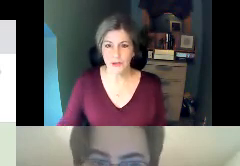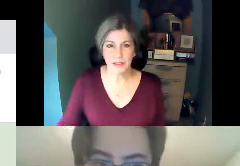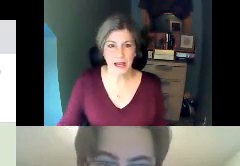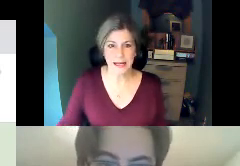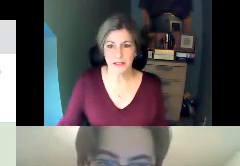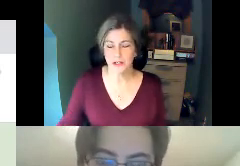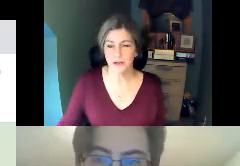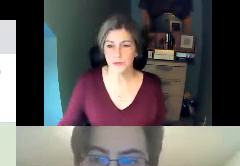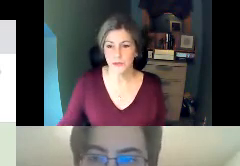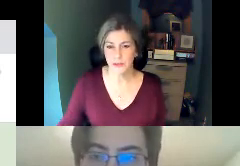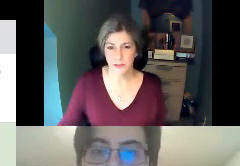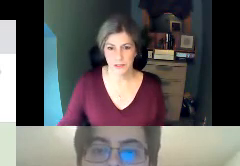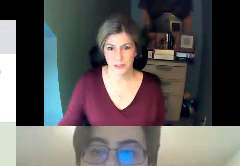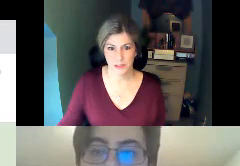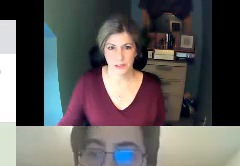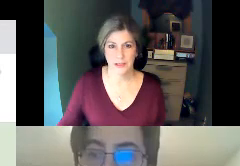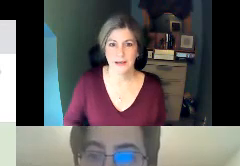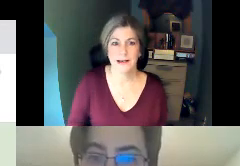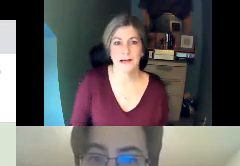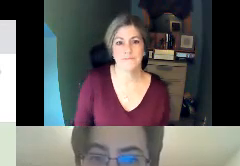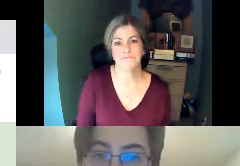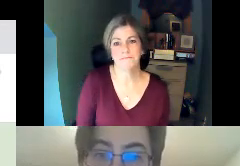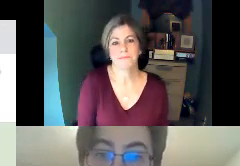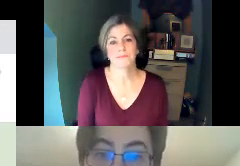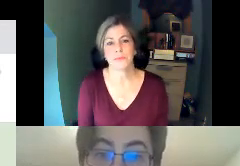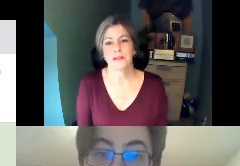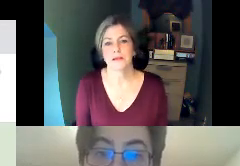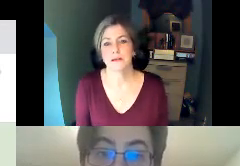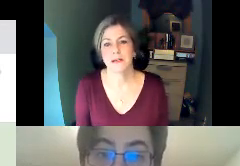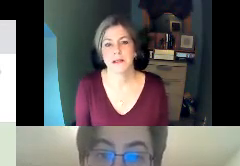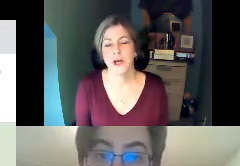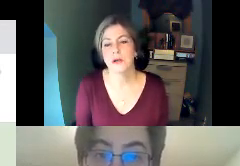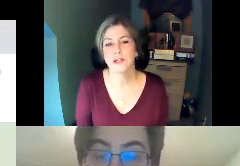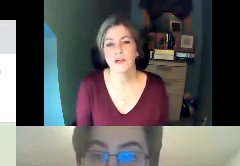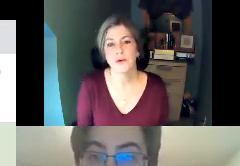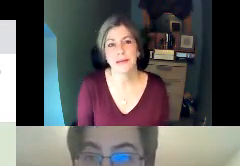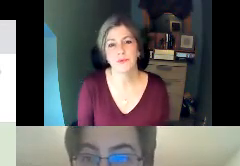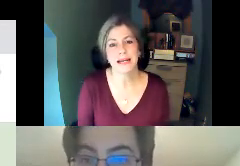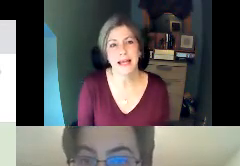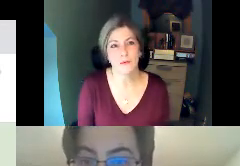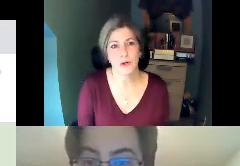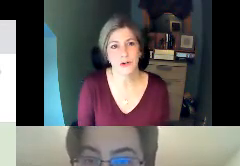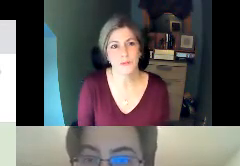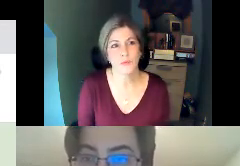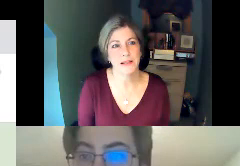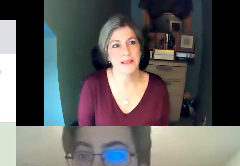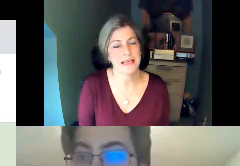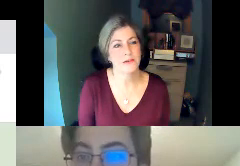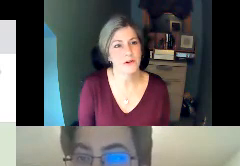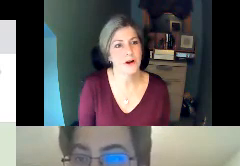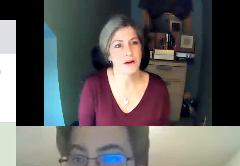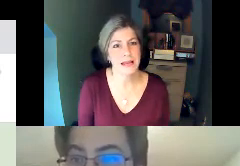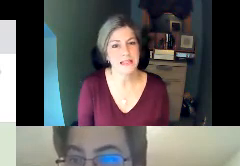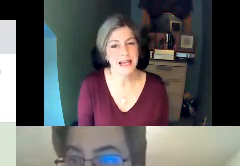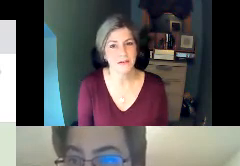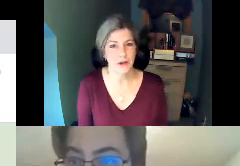if you would like to go into a breakout room with